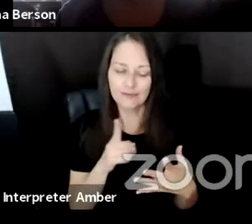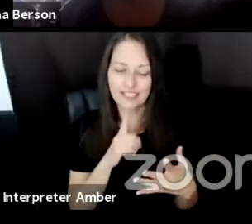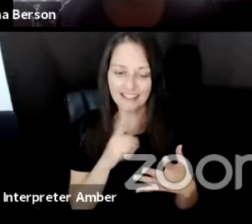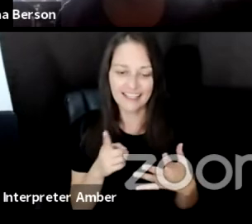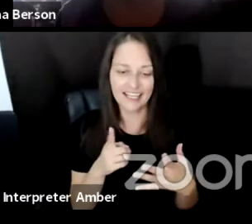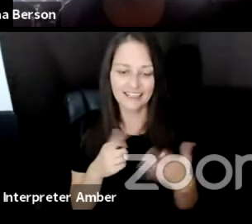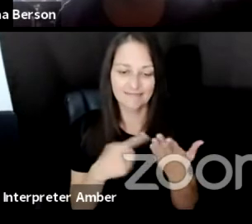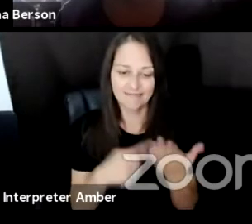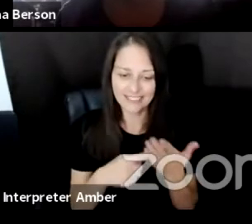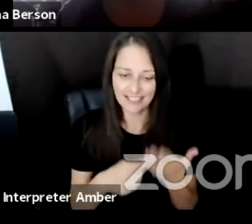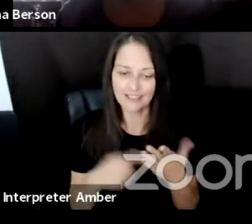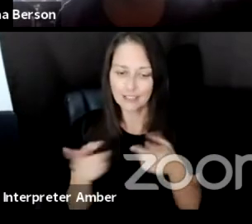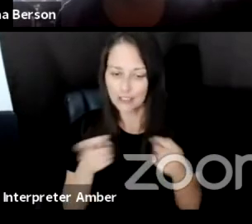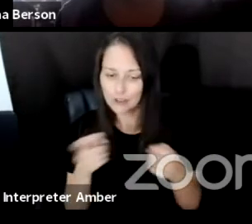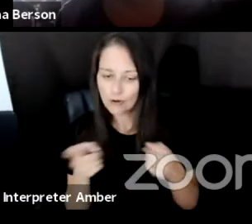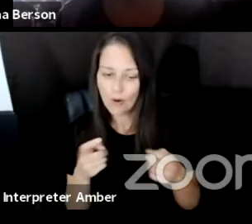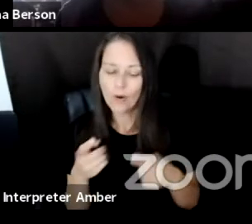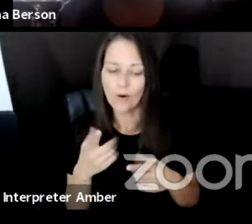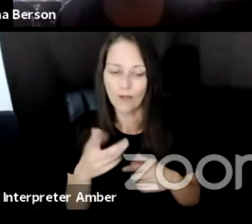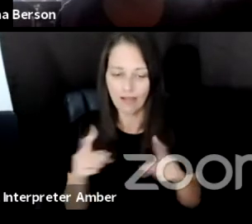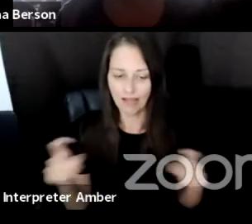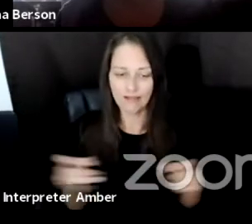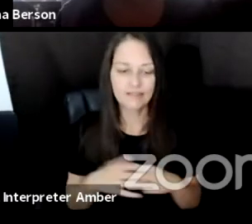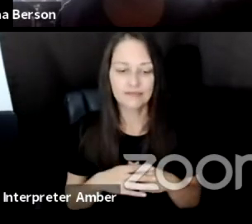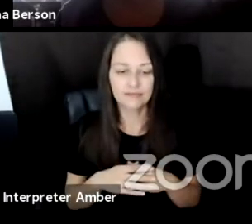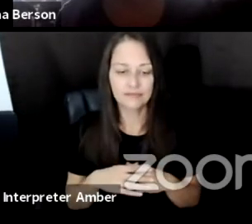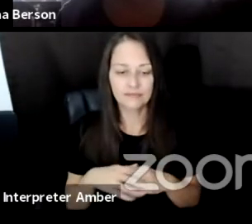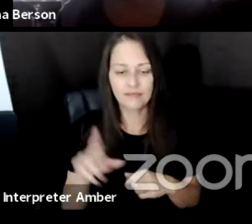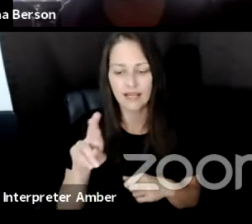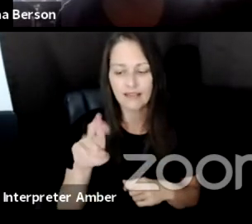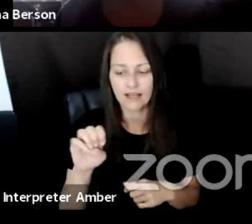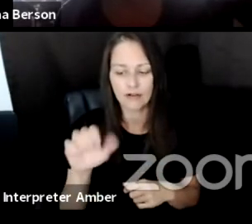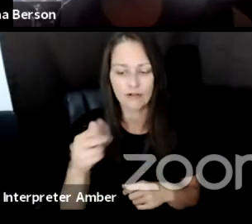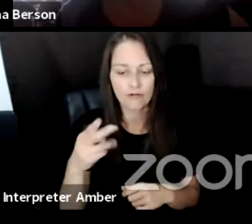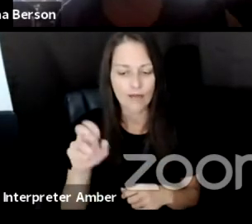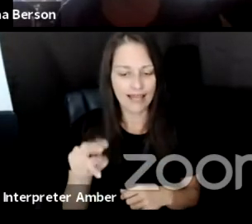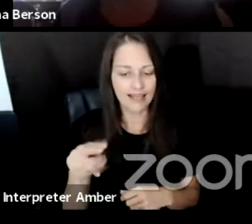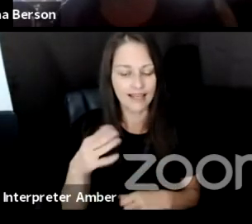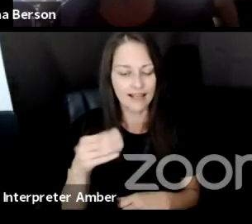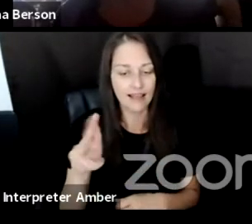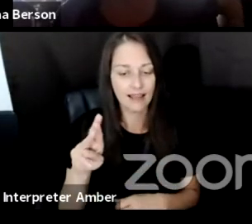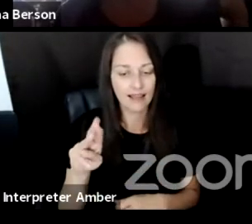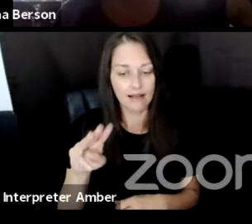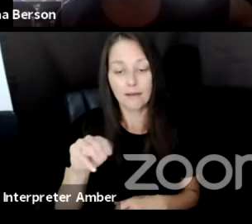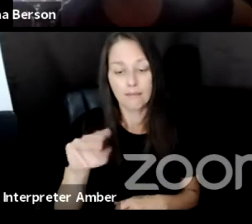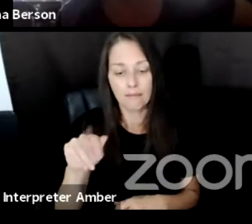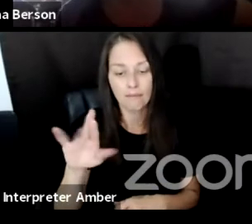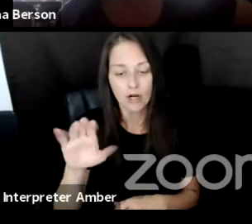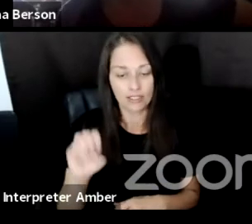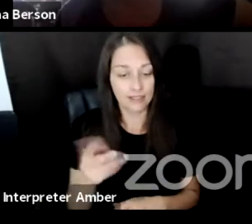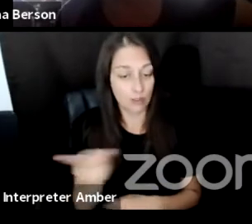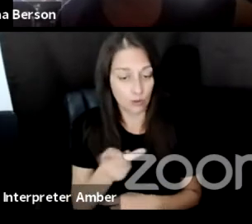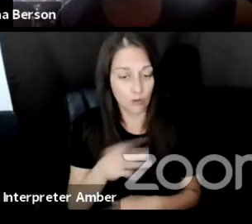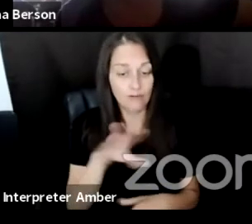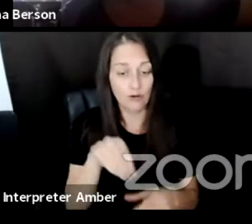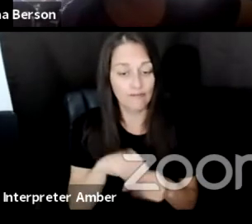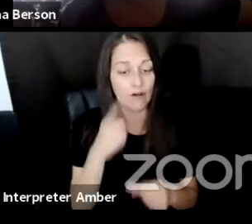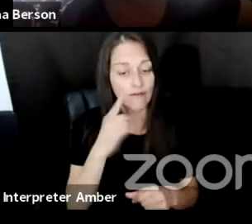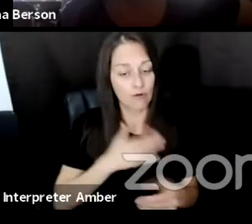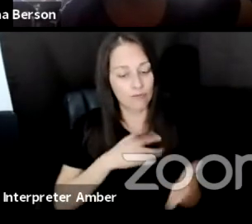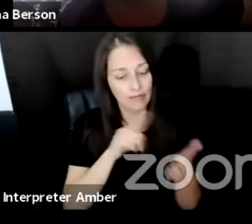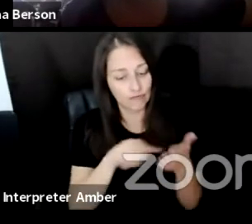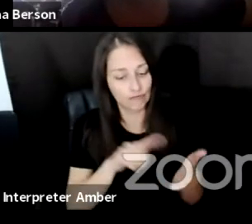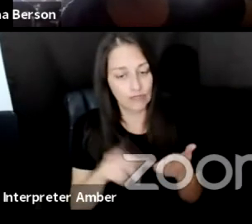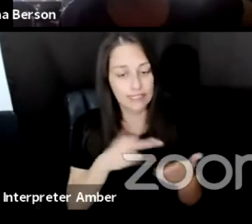Reagan and Marcy, were both part of a research project I did 2 years ago, I think, for the Office of Arts and Culture, where we're trying to figure out